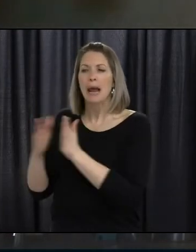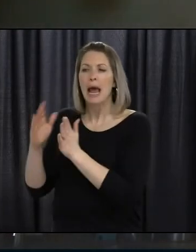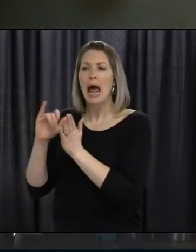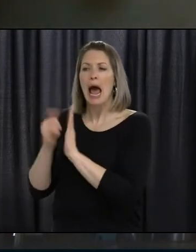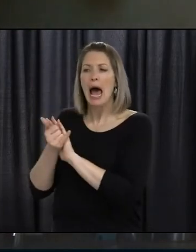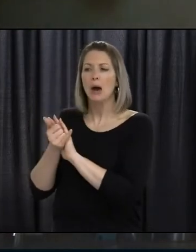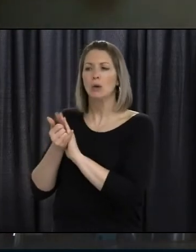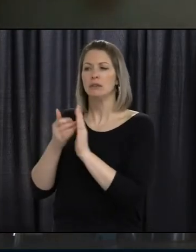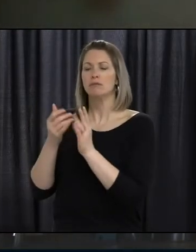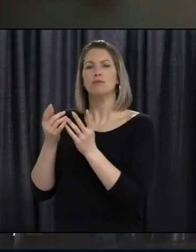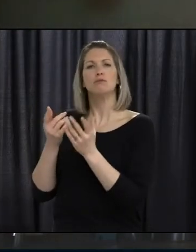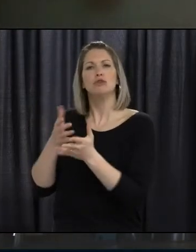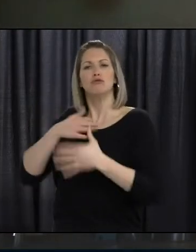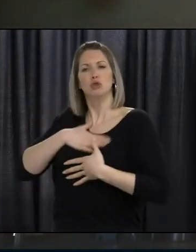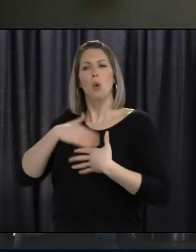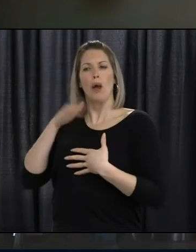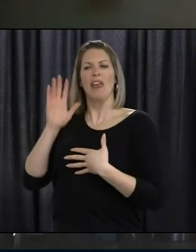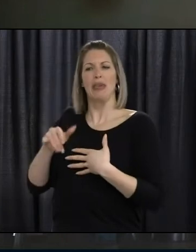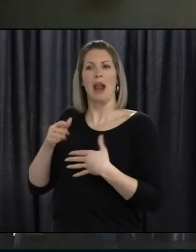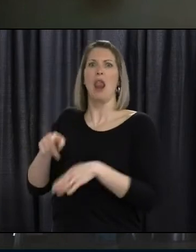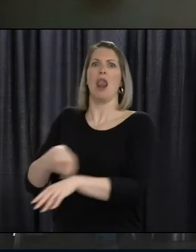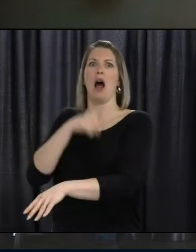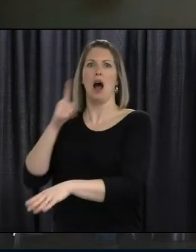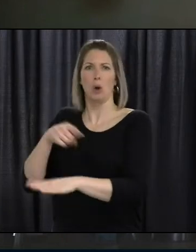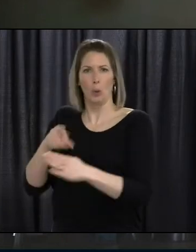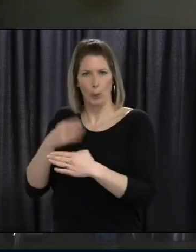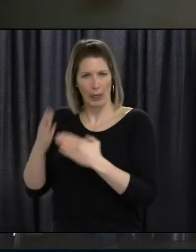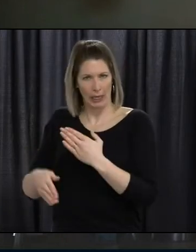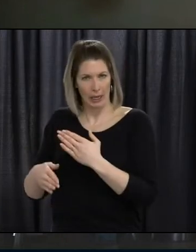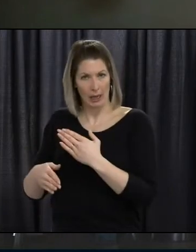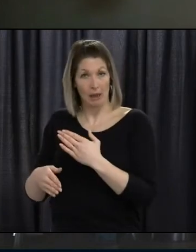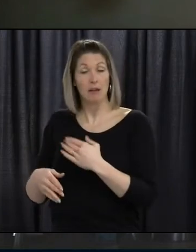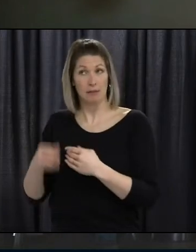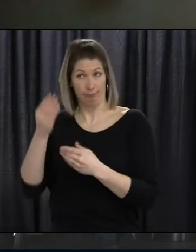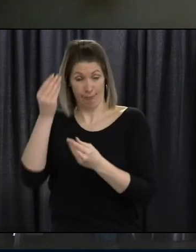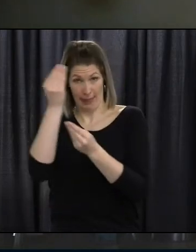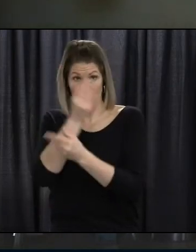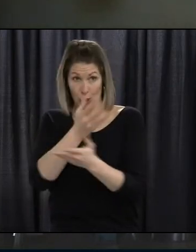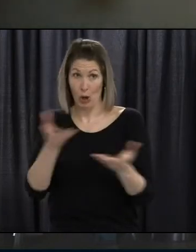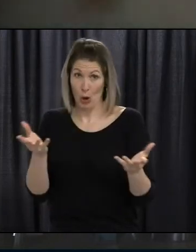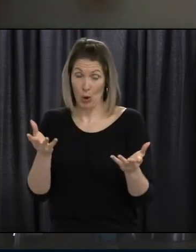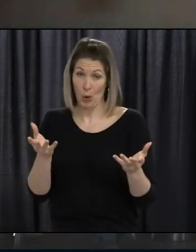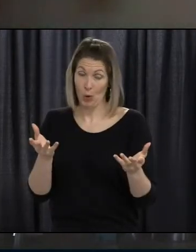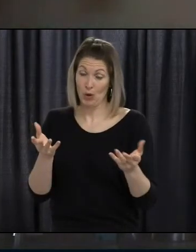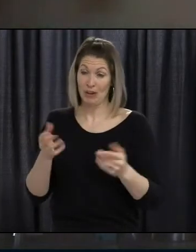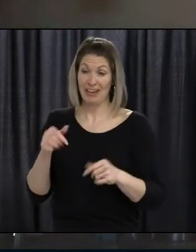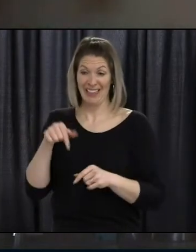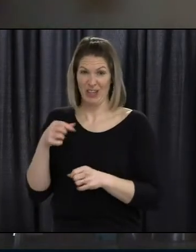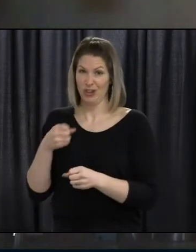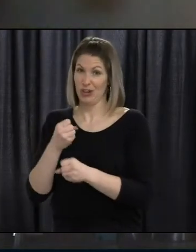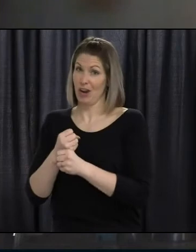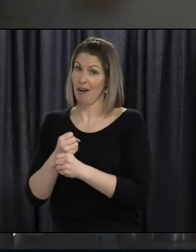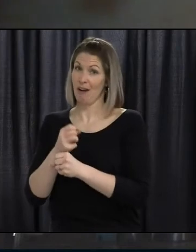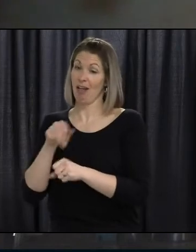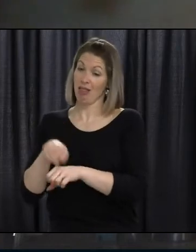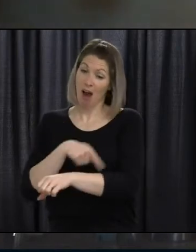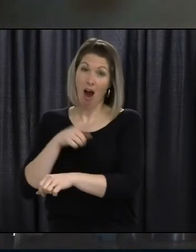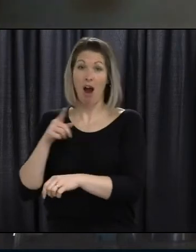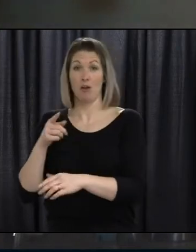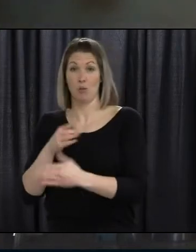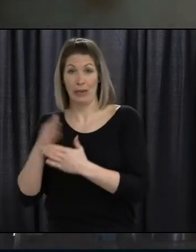enjoy that weekend, because it is unlikely that it will be anything like a May 24th weekend we have